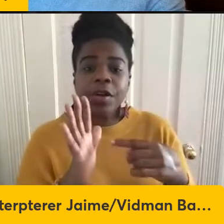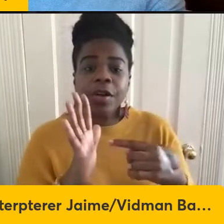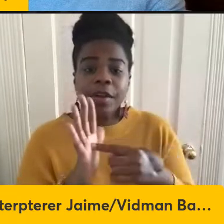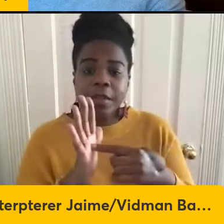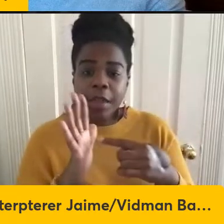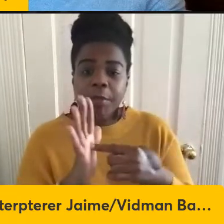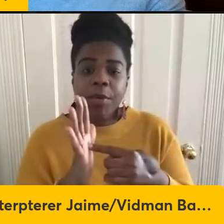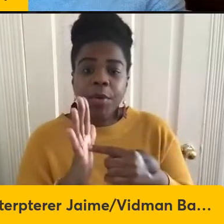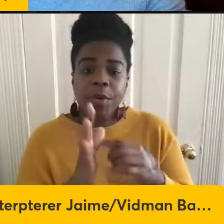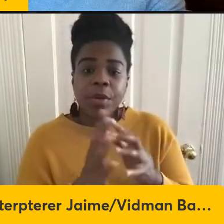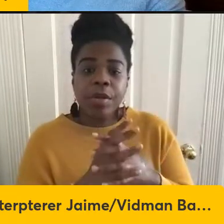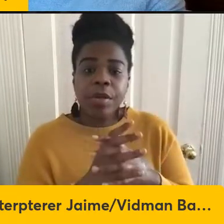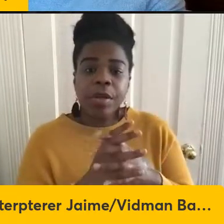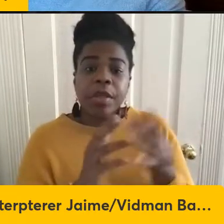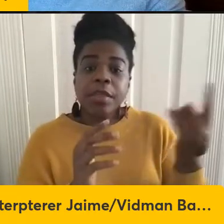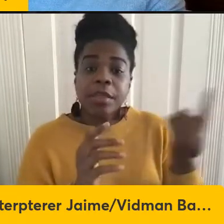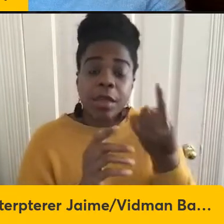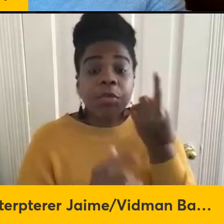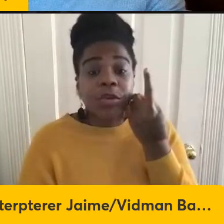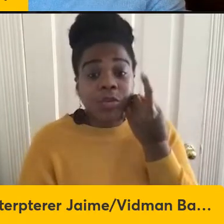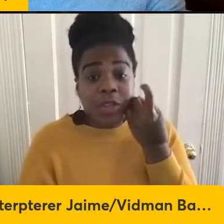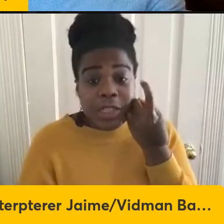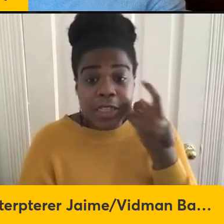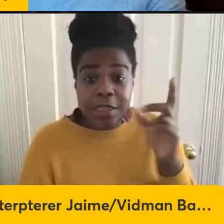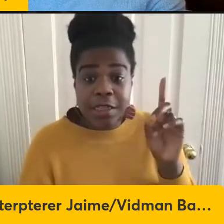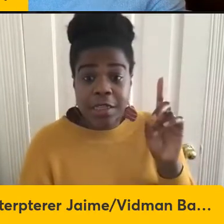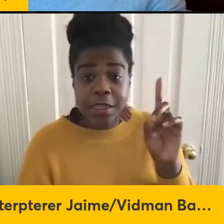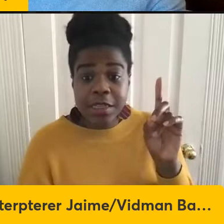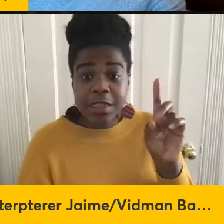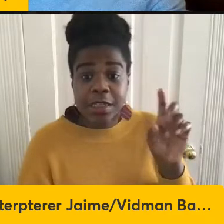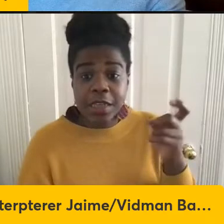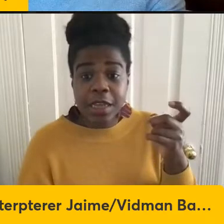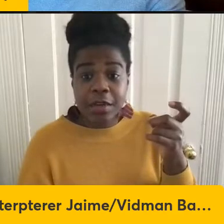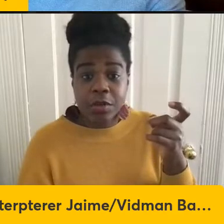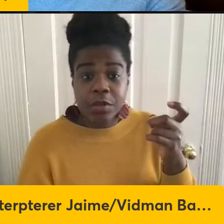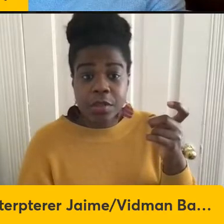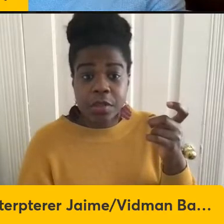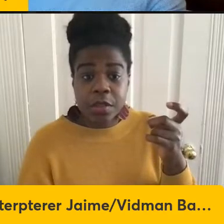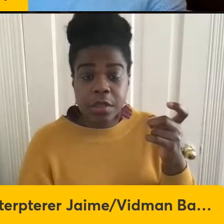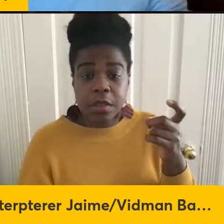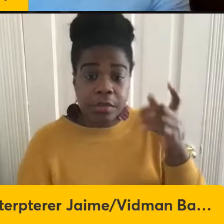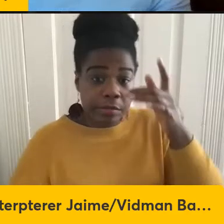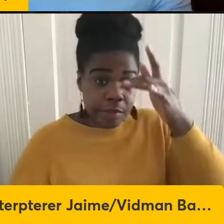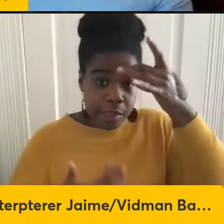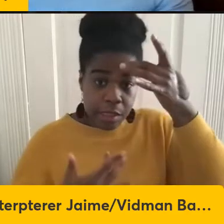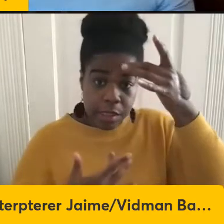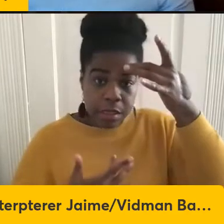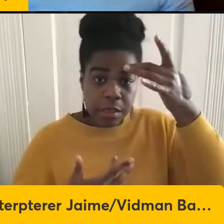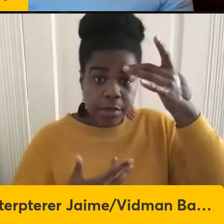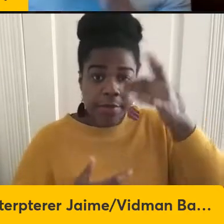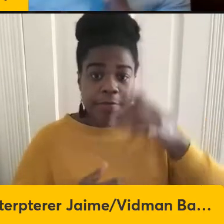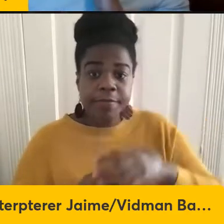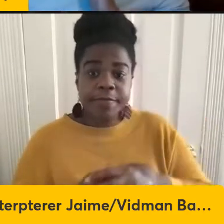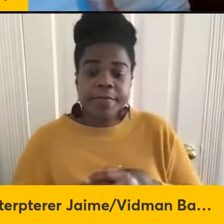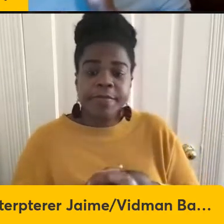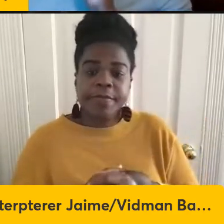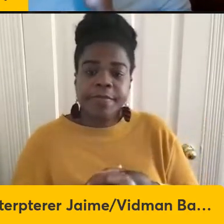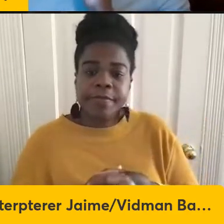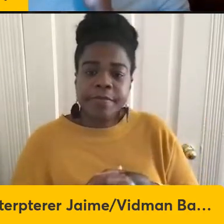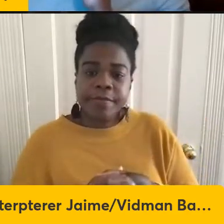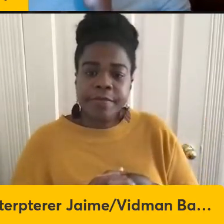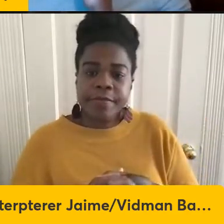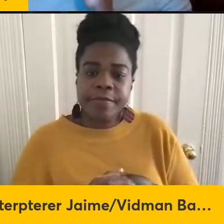say someone is recently diagnosed with an illness, and